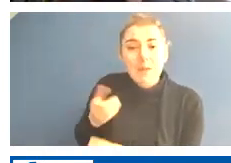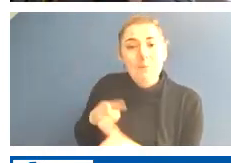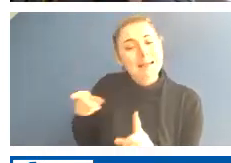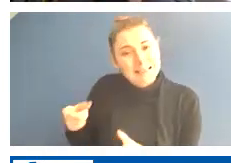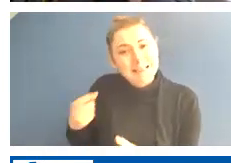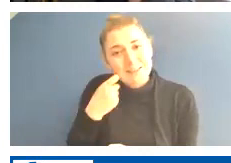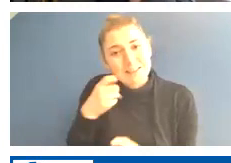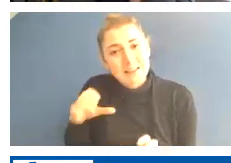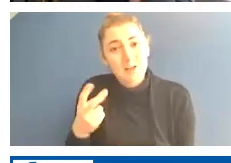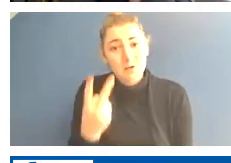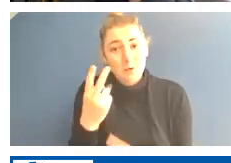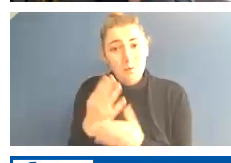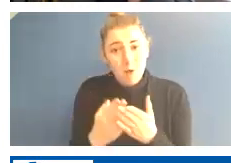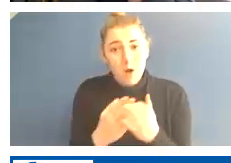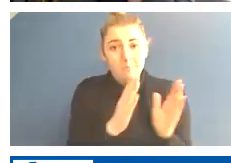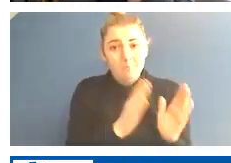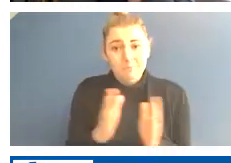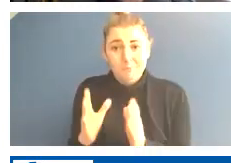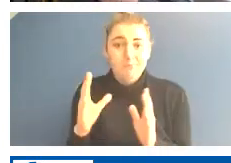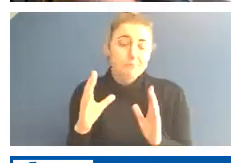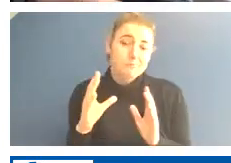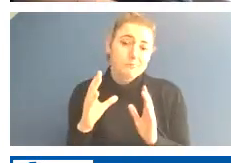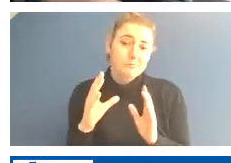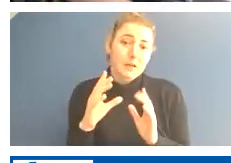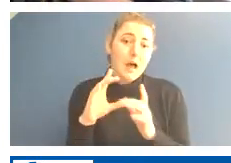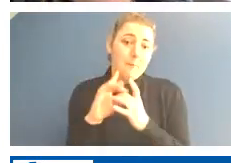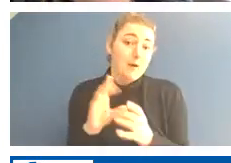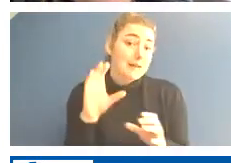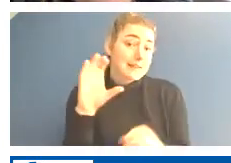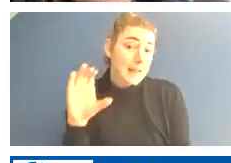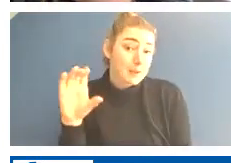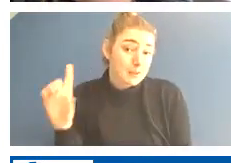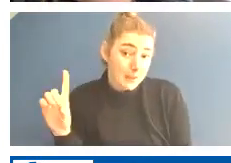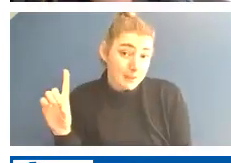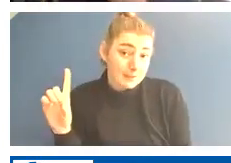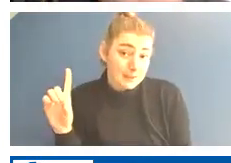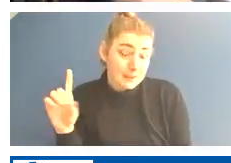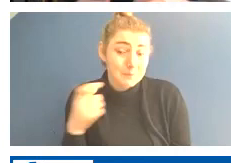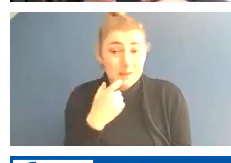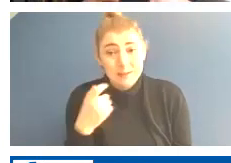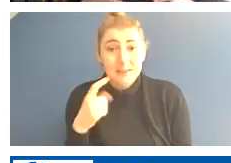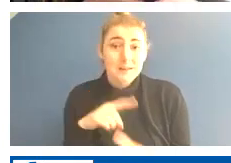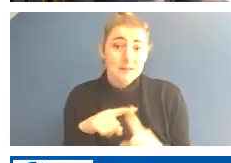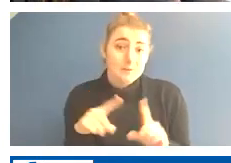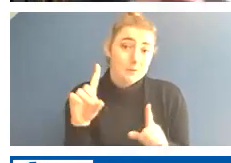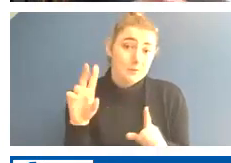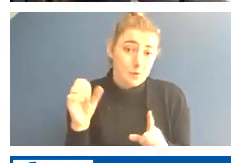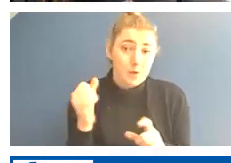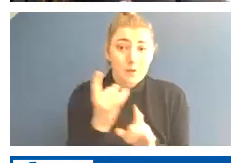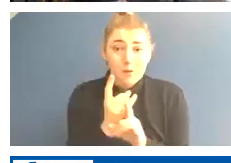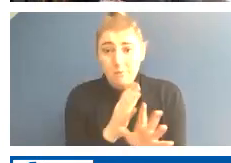did a 2-part series on chemical dependency and addiction. And there